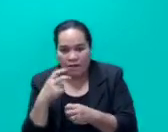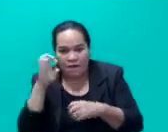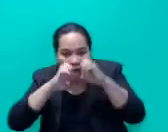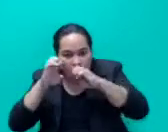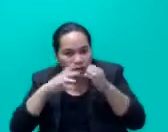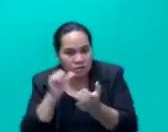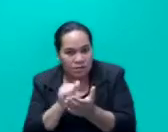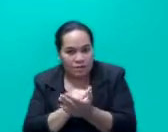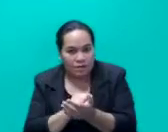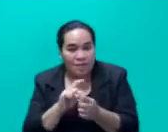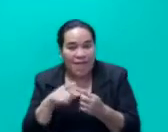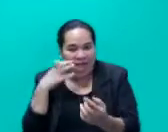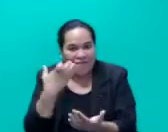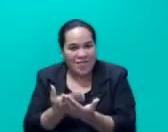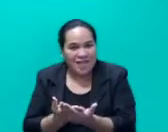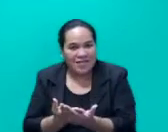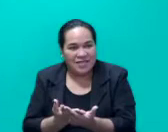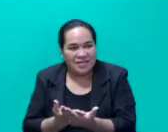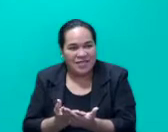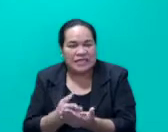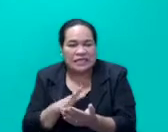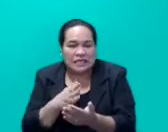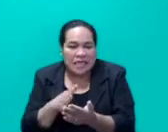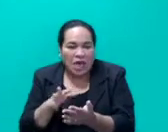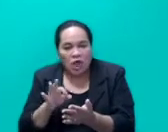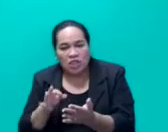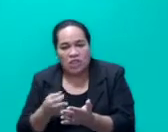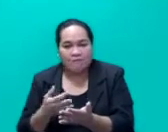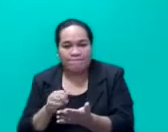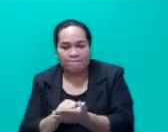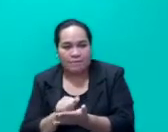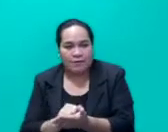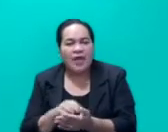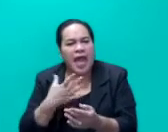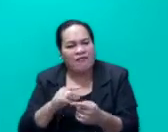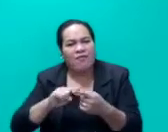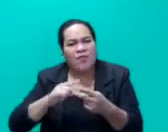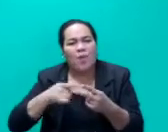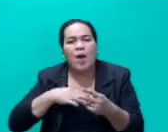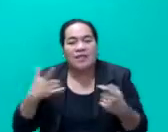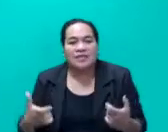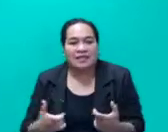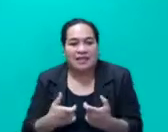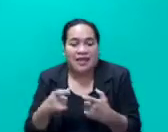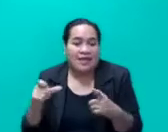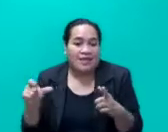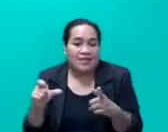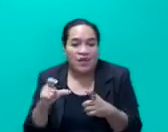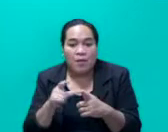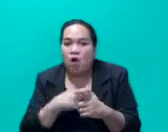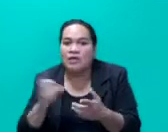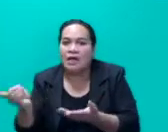the current evidence base, I must say, is pretty weak. This is due to many factors, such as the difficulty of obtaining reliable data,